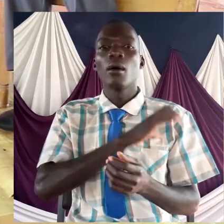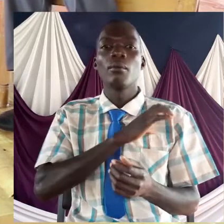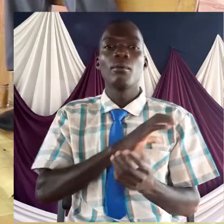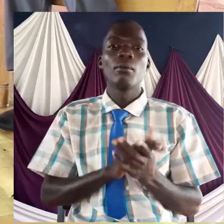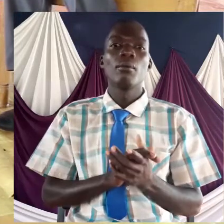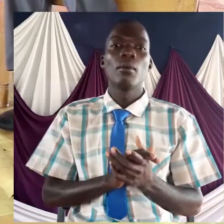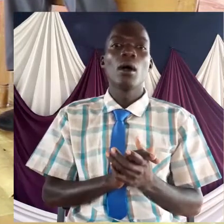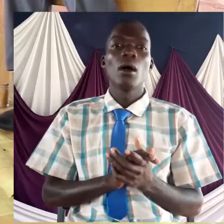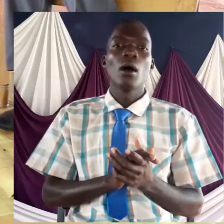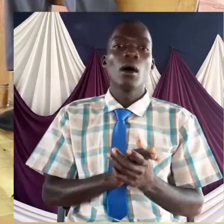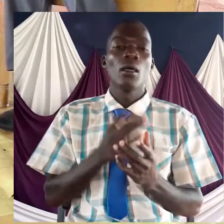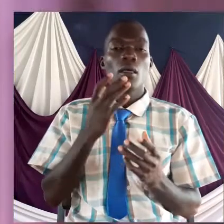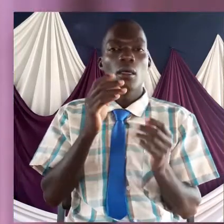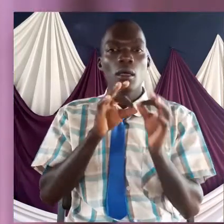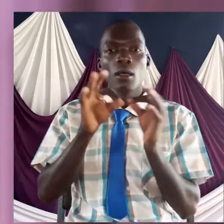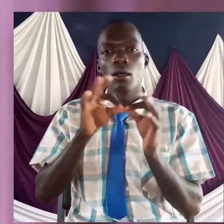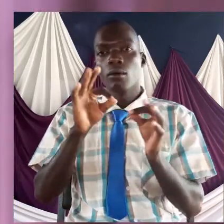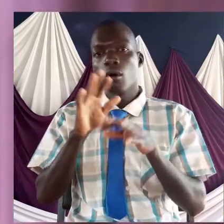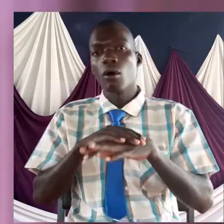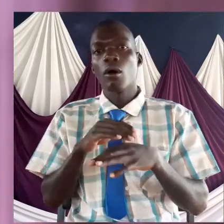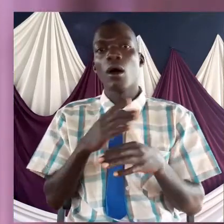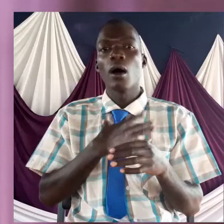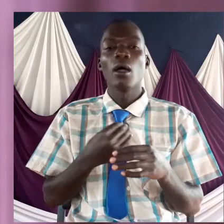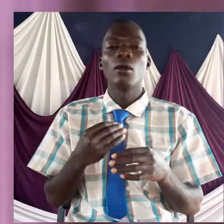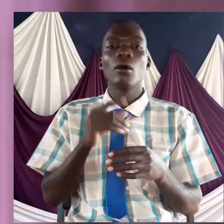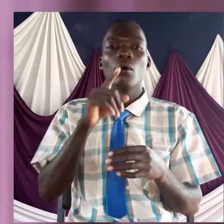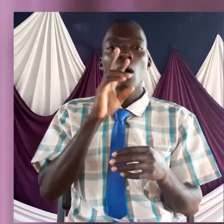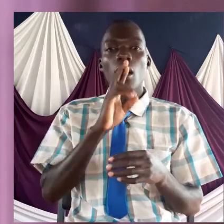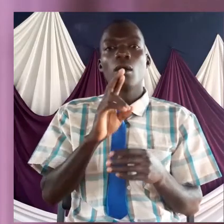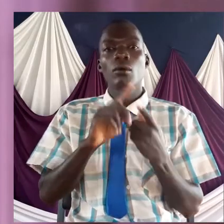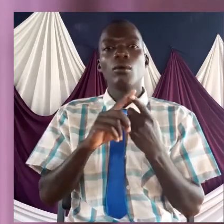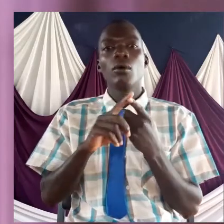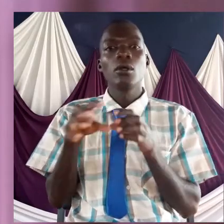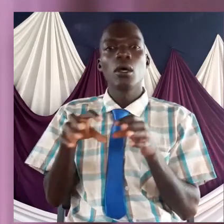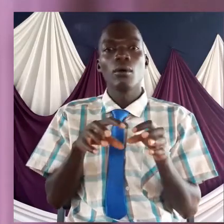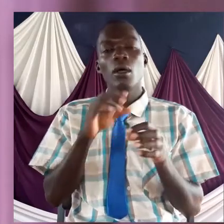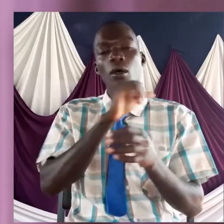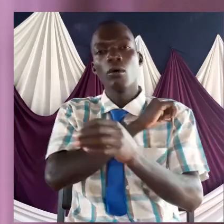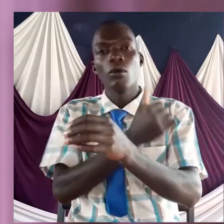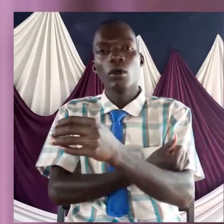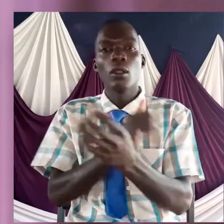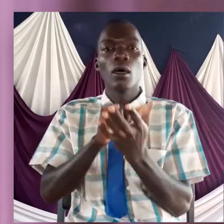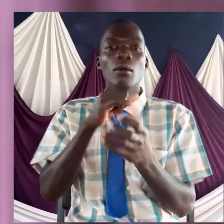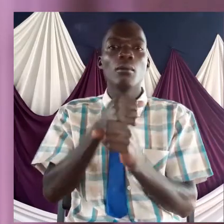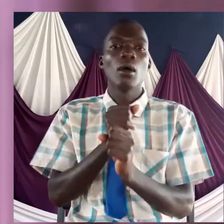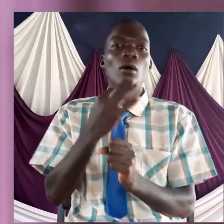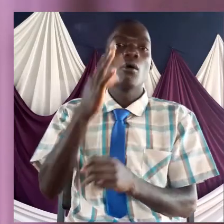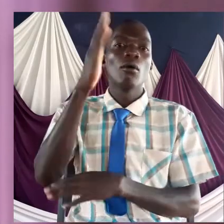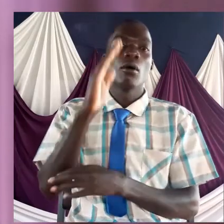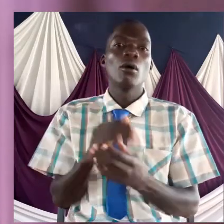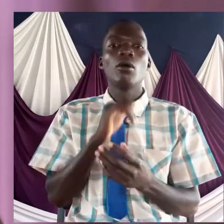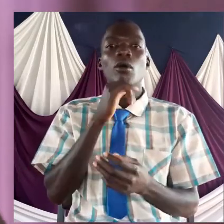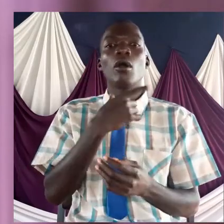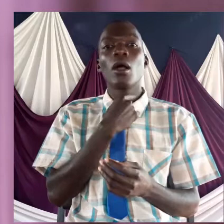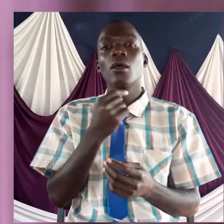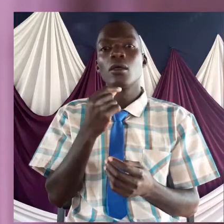know, they blaspheme God. Mm-hmm. Blasphemy, you are usurping an authority that is only meant for God. You know, like